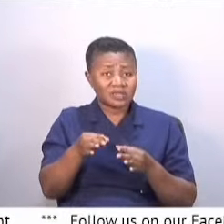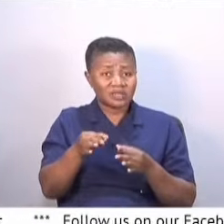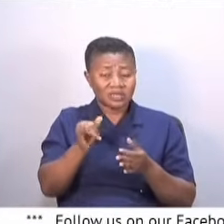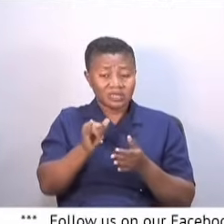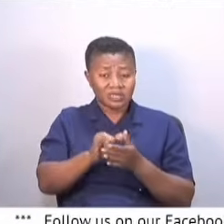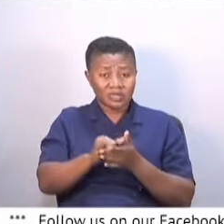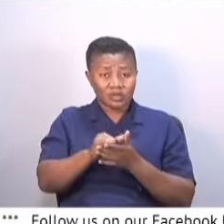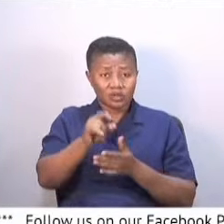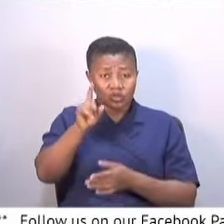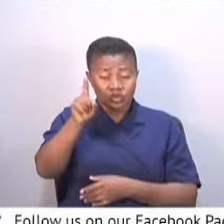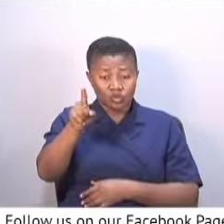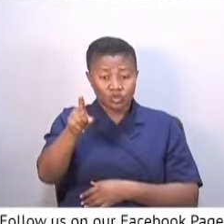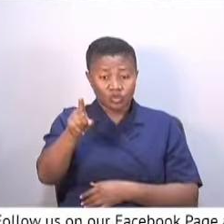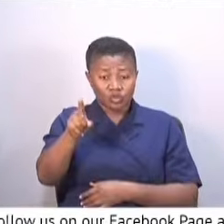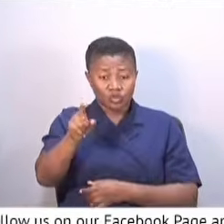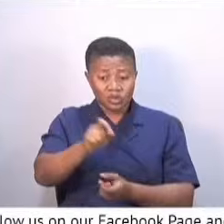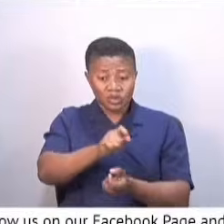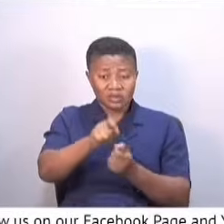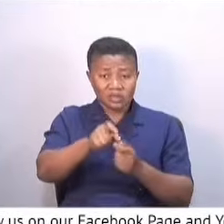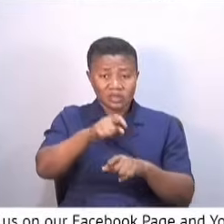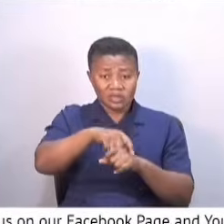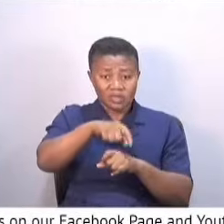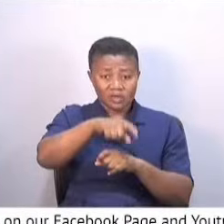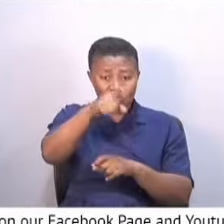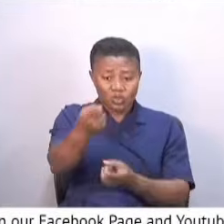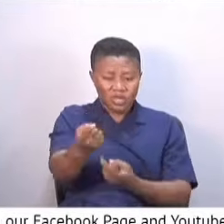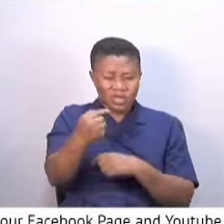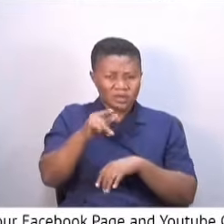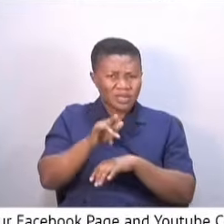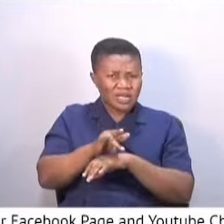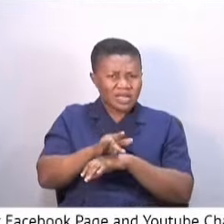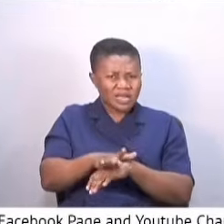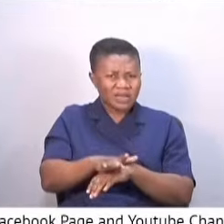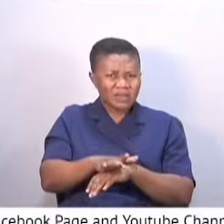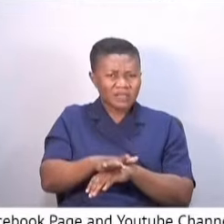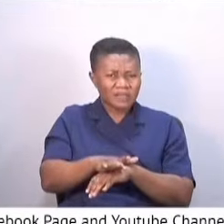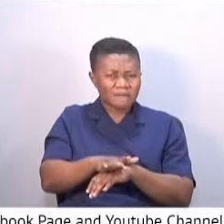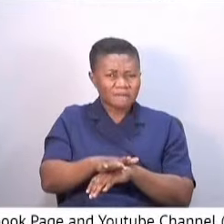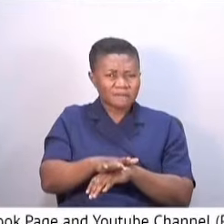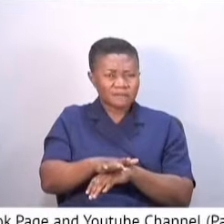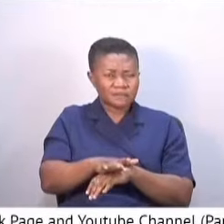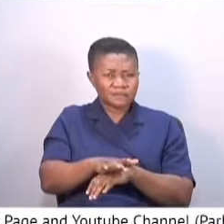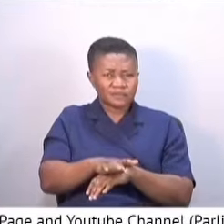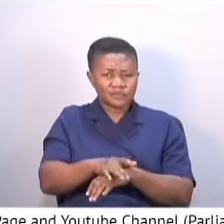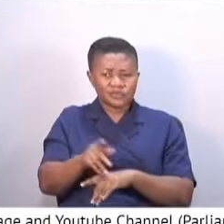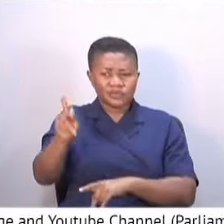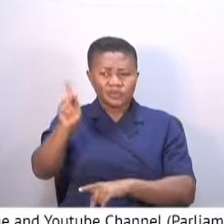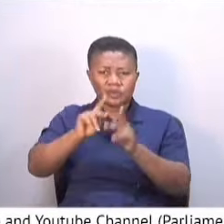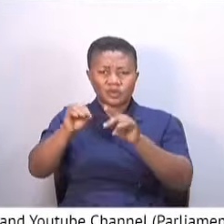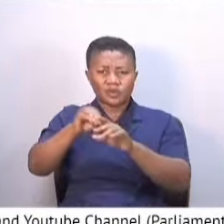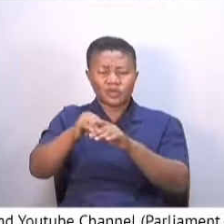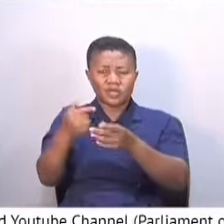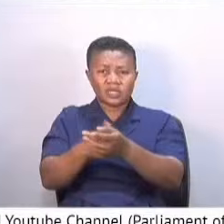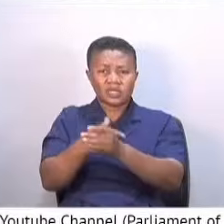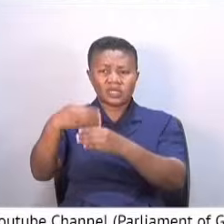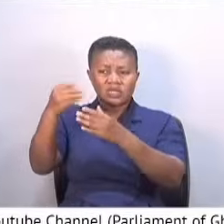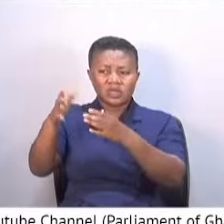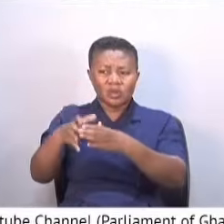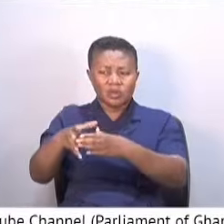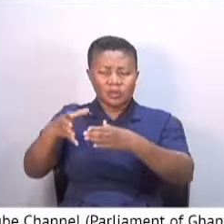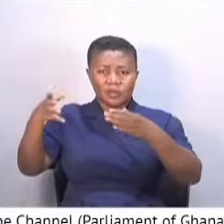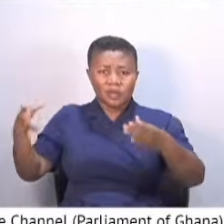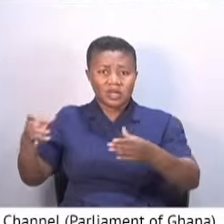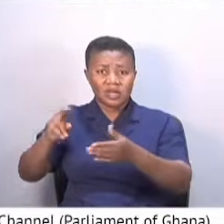you, at the exact time you were supposed to come, you came? That the people of Ghana gave them a super majority to come and